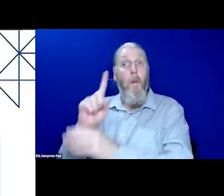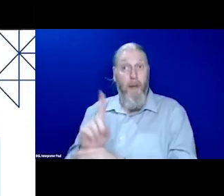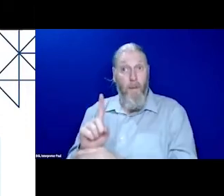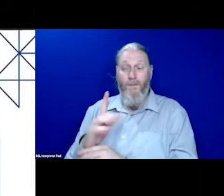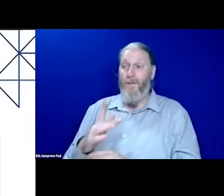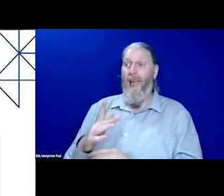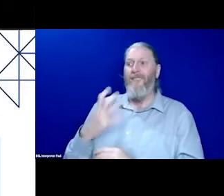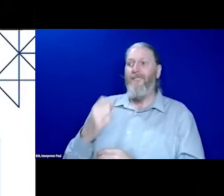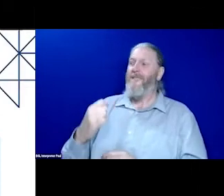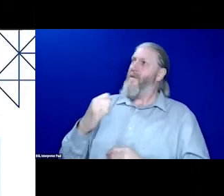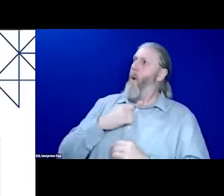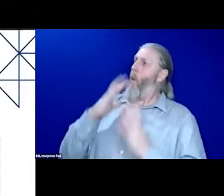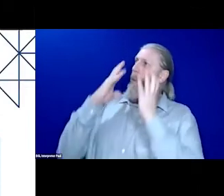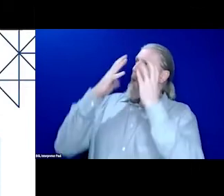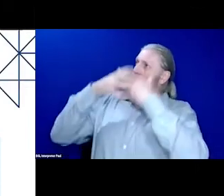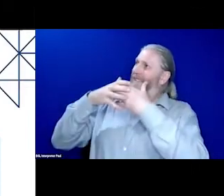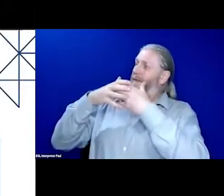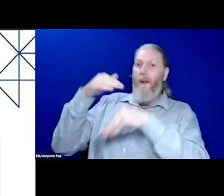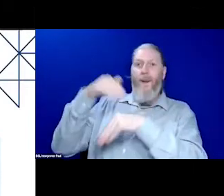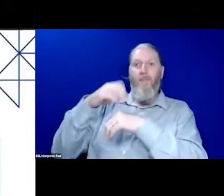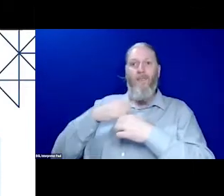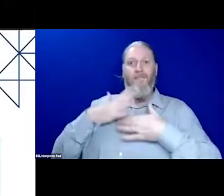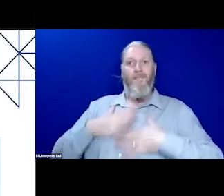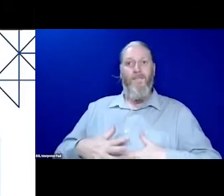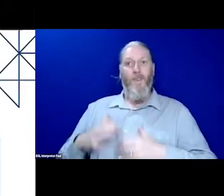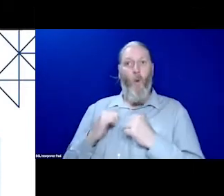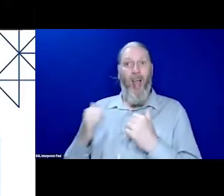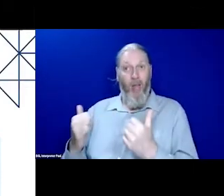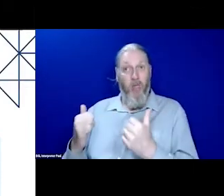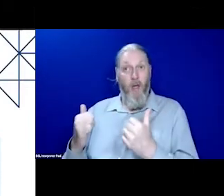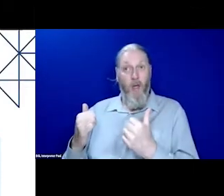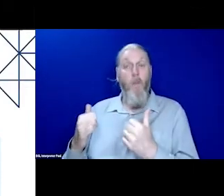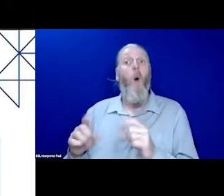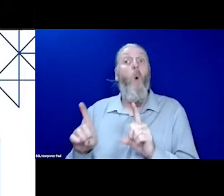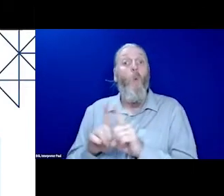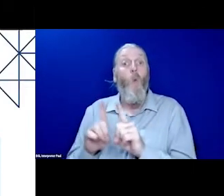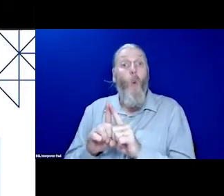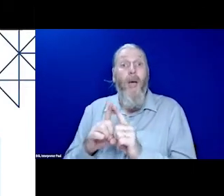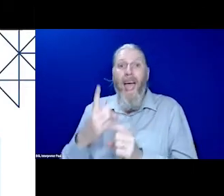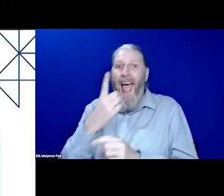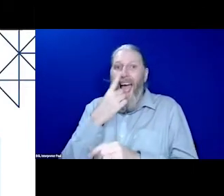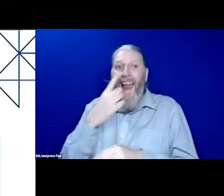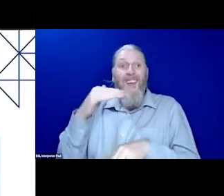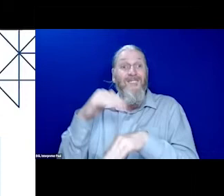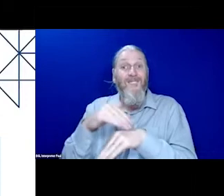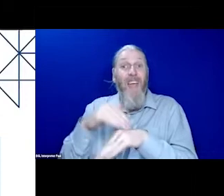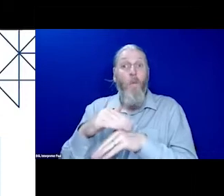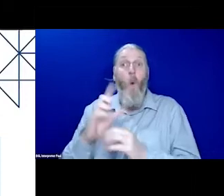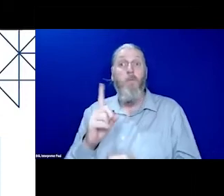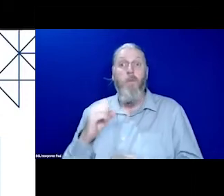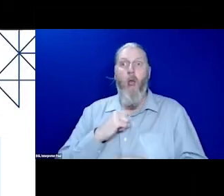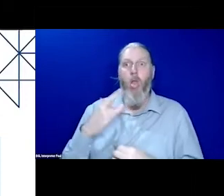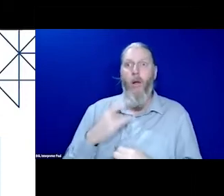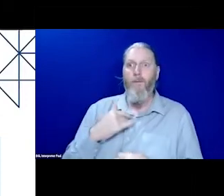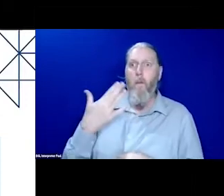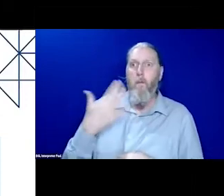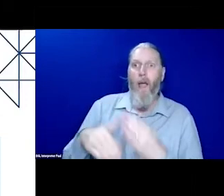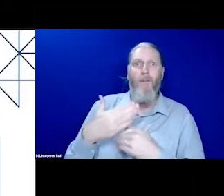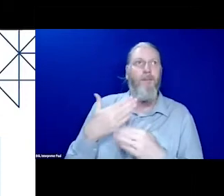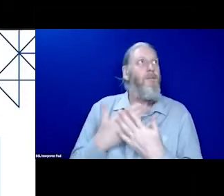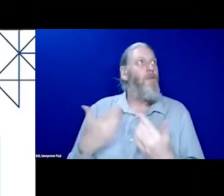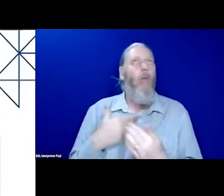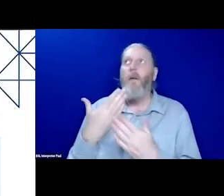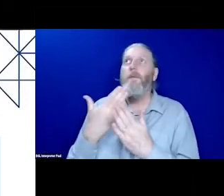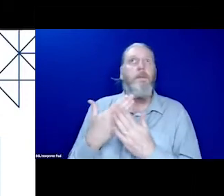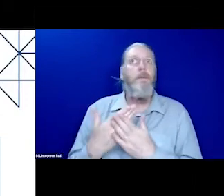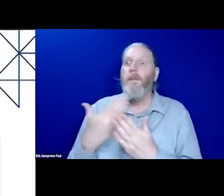but importantly, it can also be linked to things like a high degree of meaning in life. And what research is saying is it's really important to actually look in a more